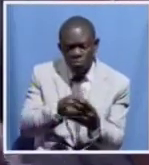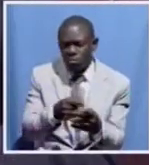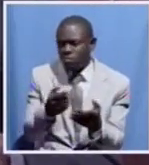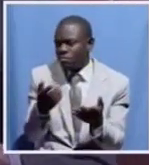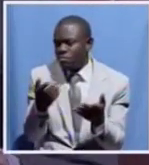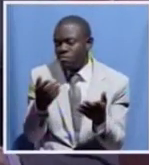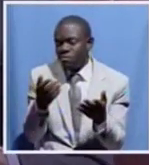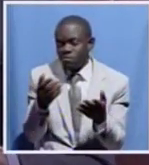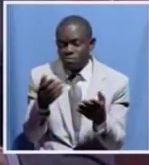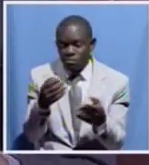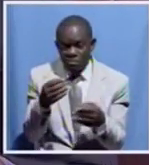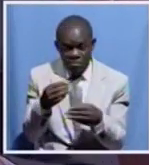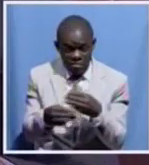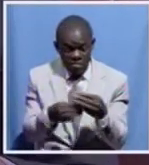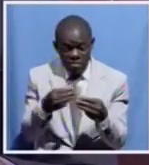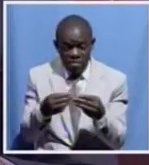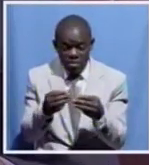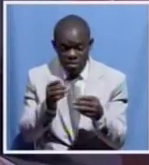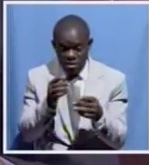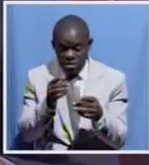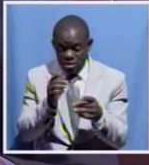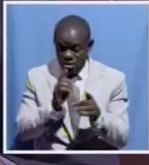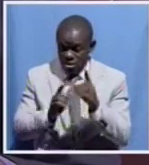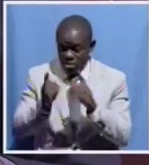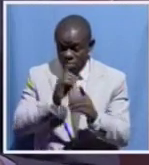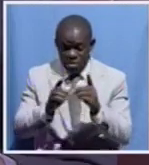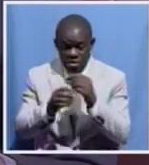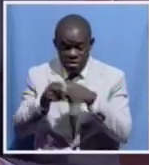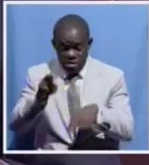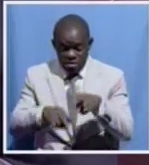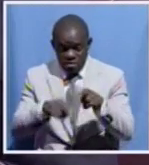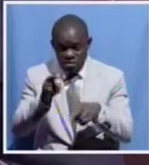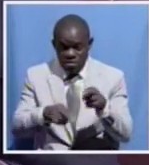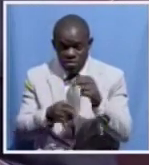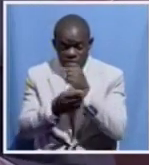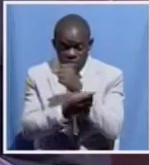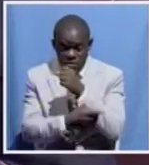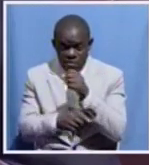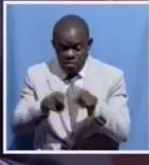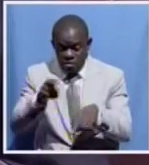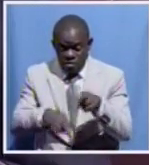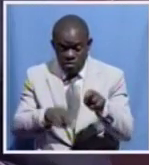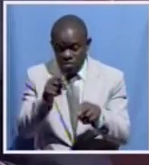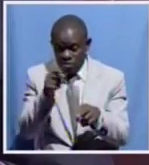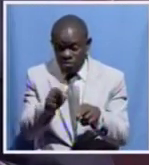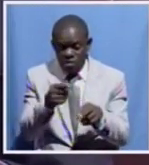know, in diplomatic relations that you have just mentioned, there will always be friction. It's like in a family. I mean, there is friction